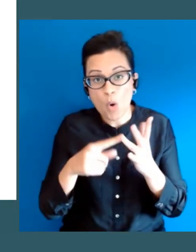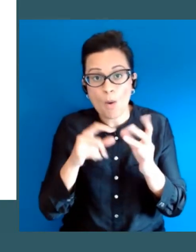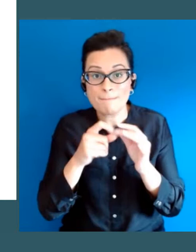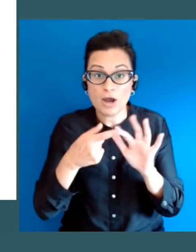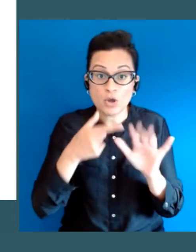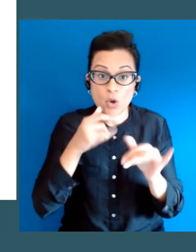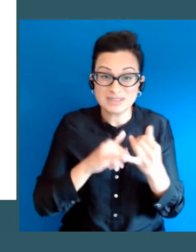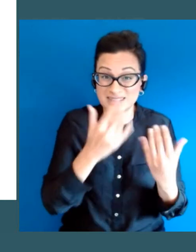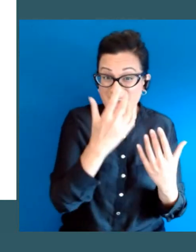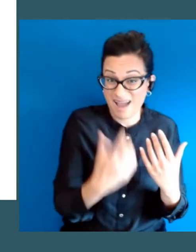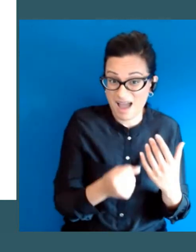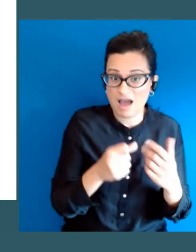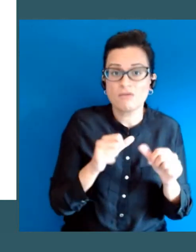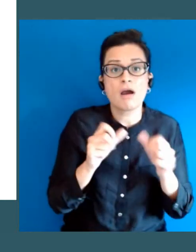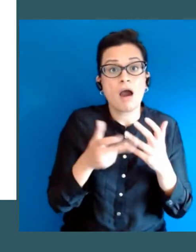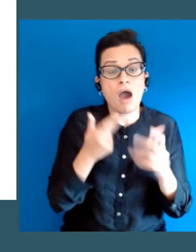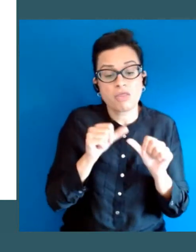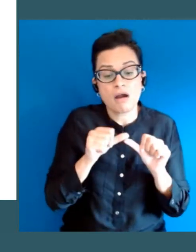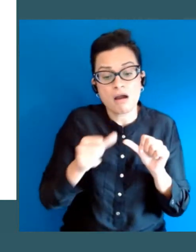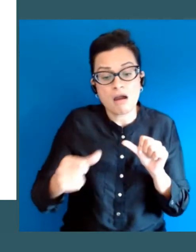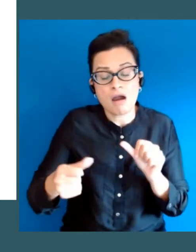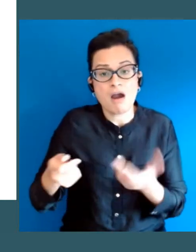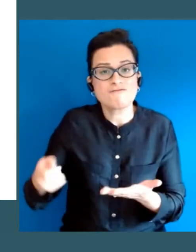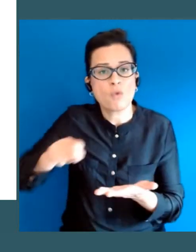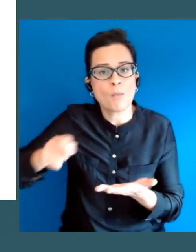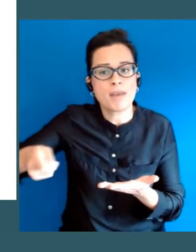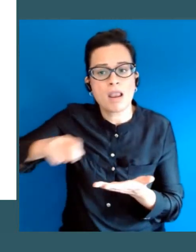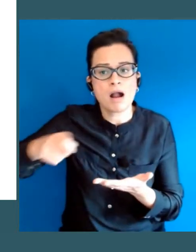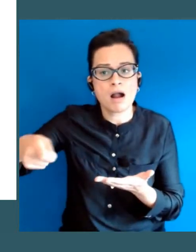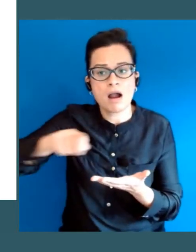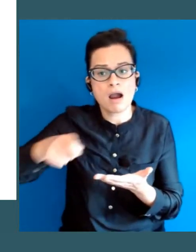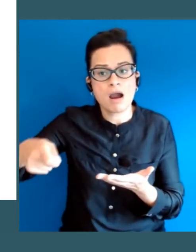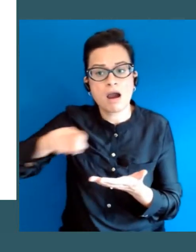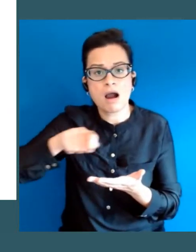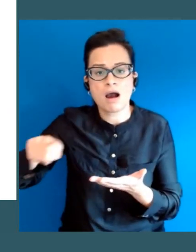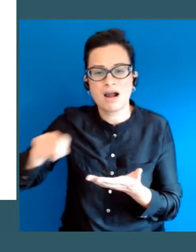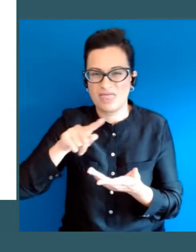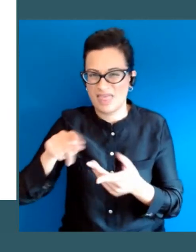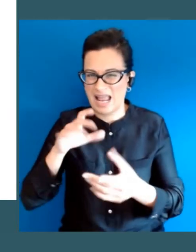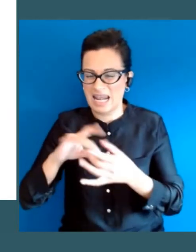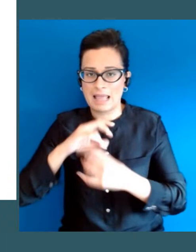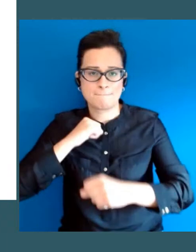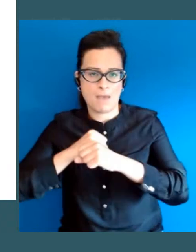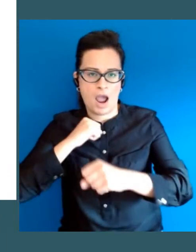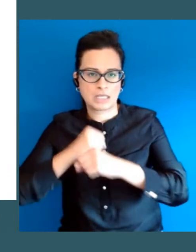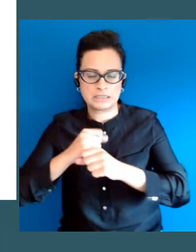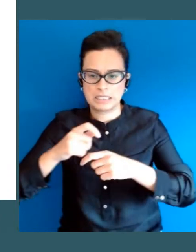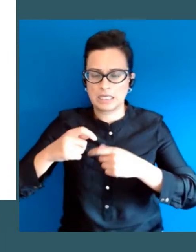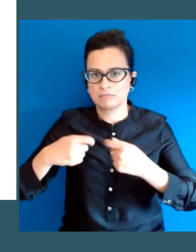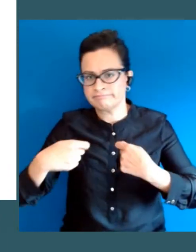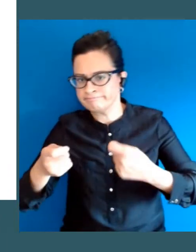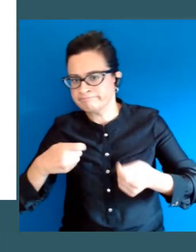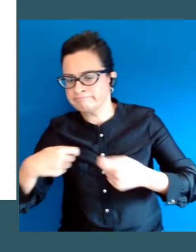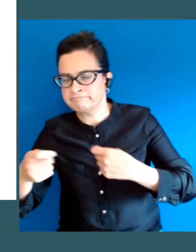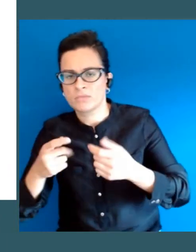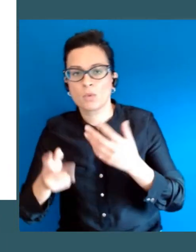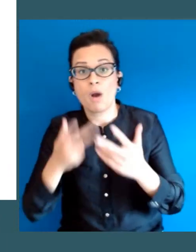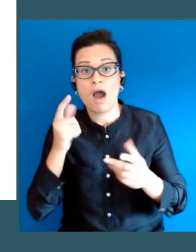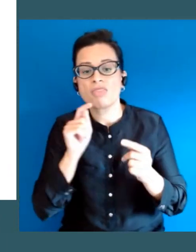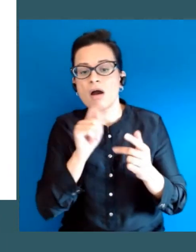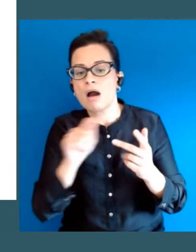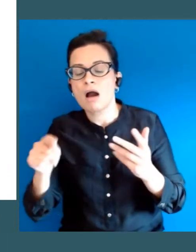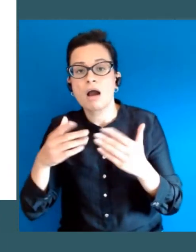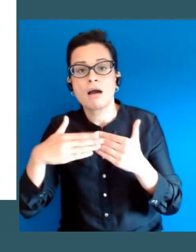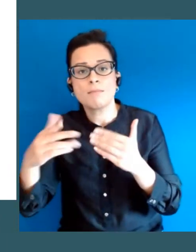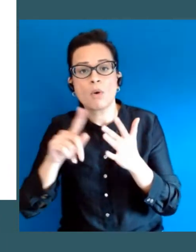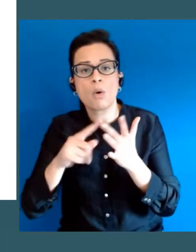formulas there as well. And that does tend to be more of a marketing ploy. The follow-ons do have a little bit more iron and calcium in them, but